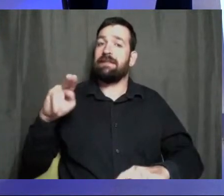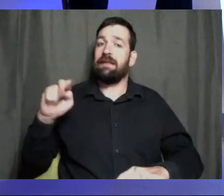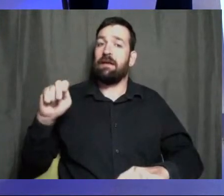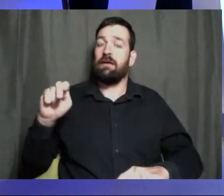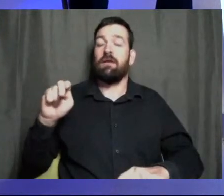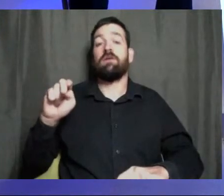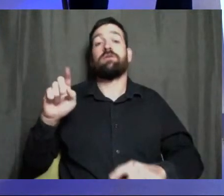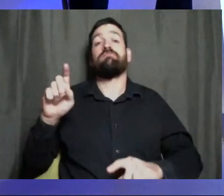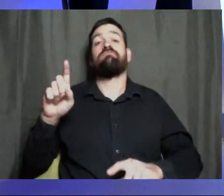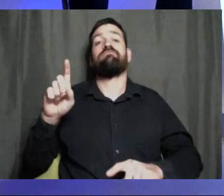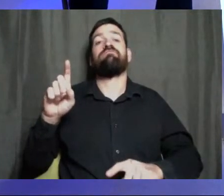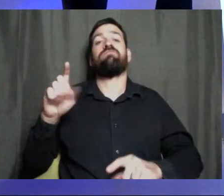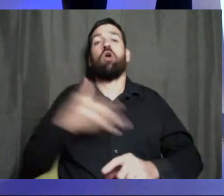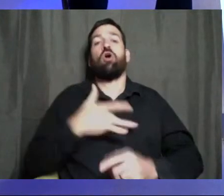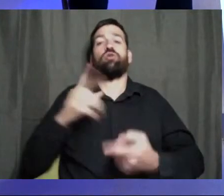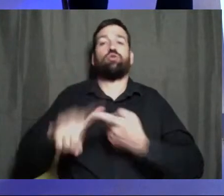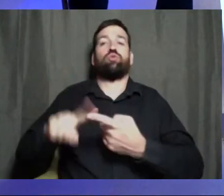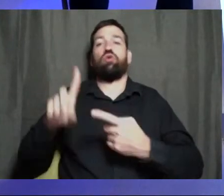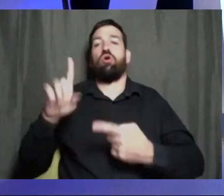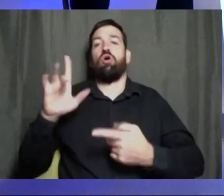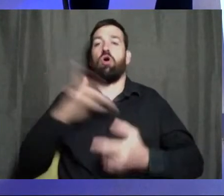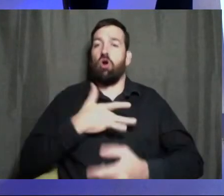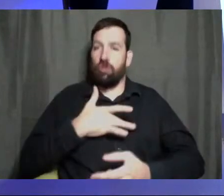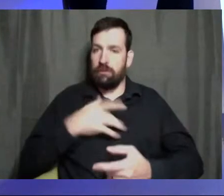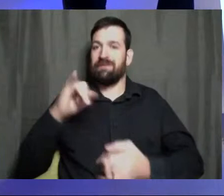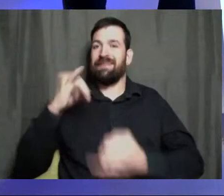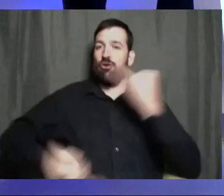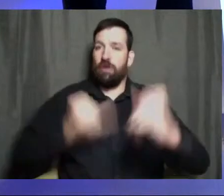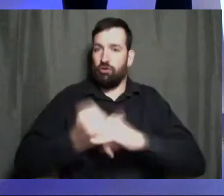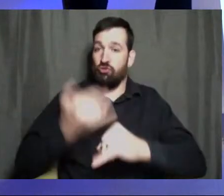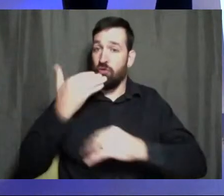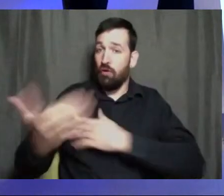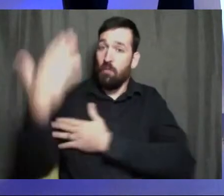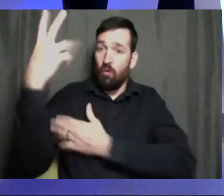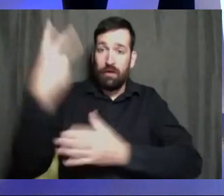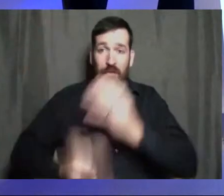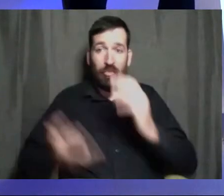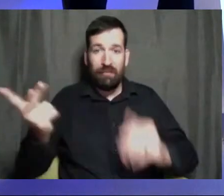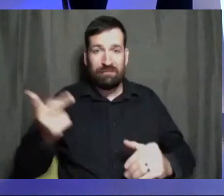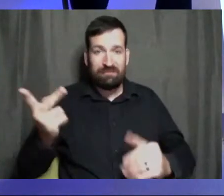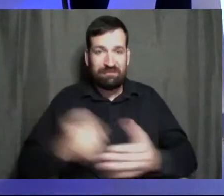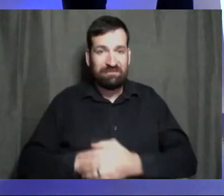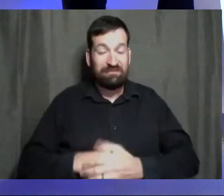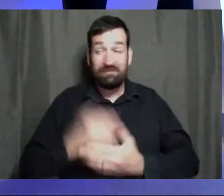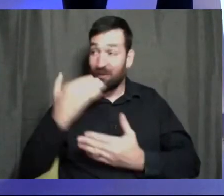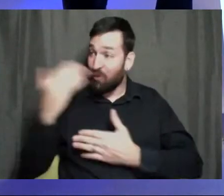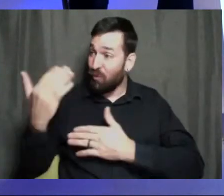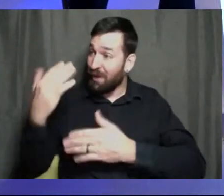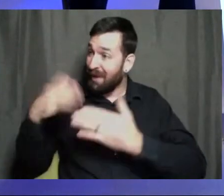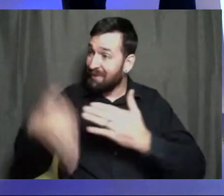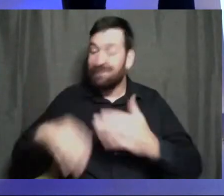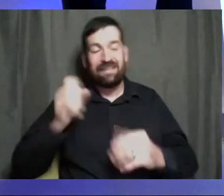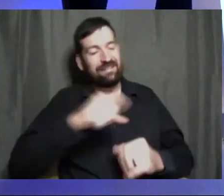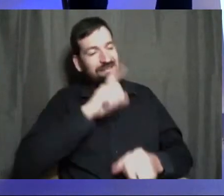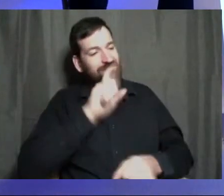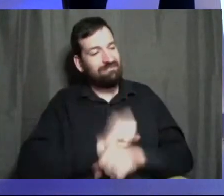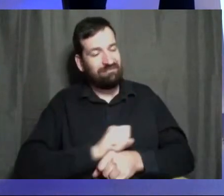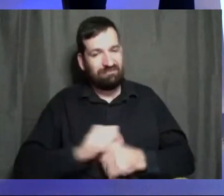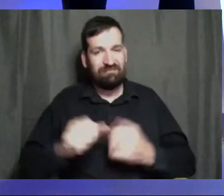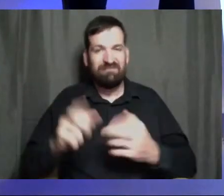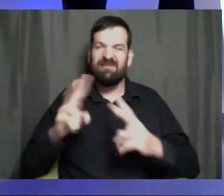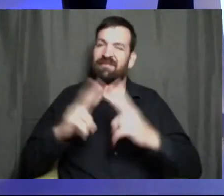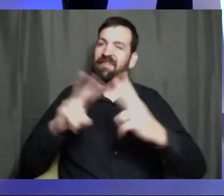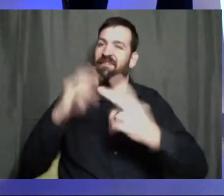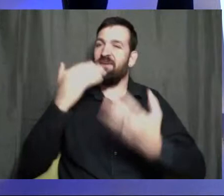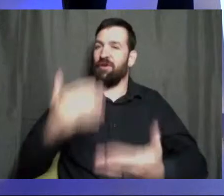with Heart to Heart International. Good morning to both of you. Good morning. Did you have a good weekend? Yes, absolutely. How about yourself? Very good. Great. Thank you. We were